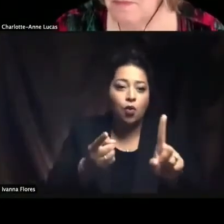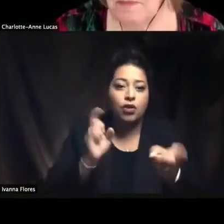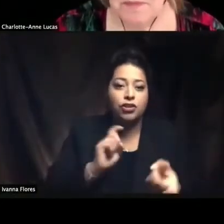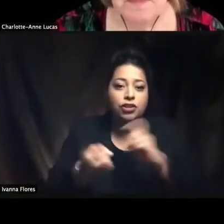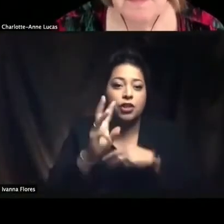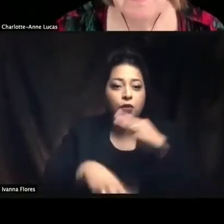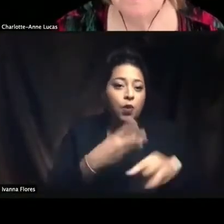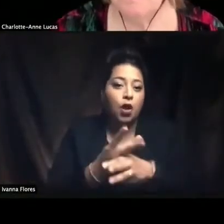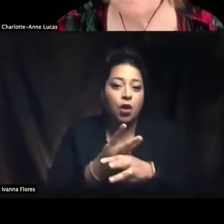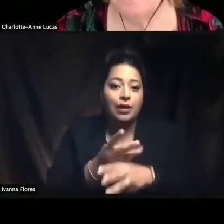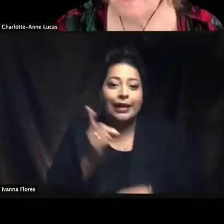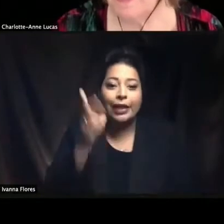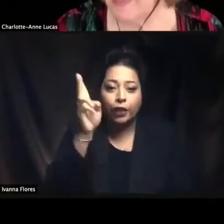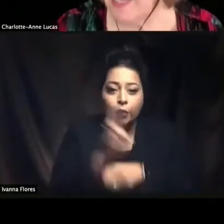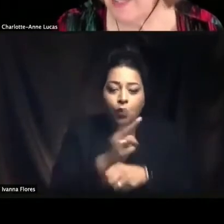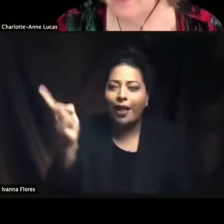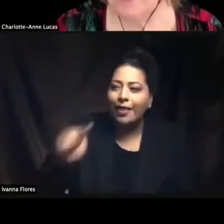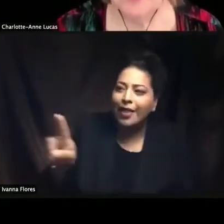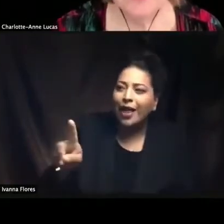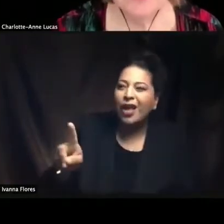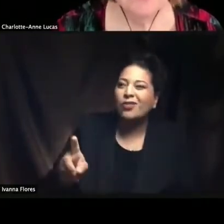basically. He used their flaws